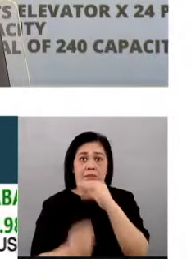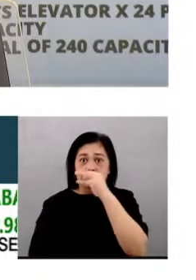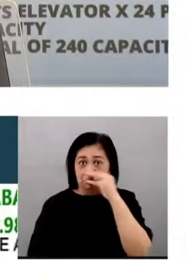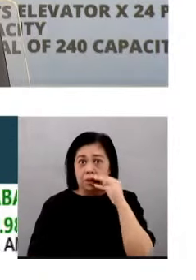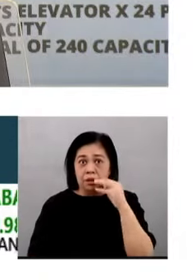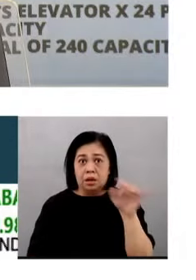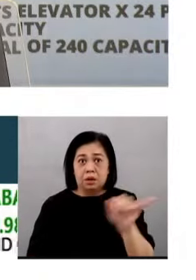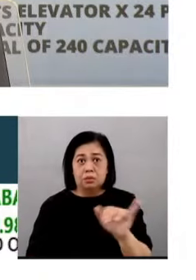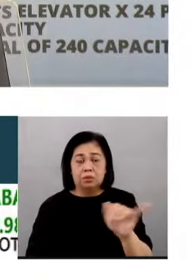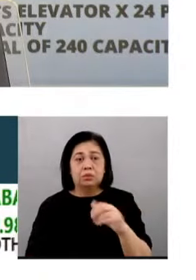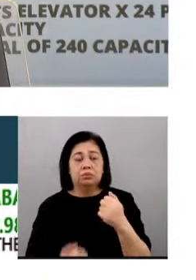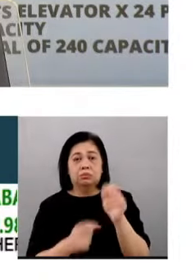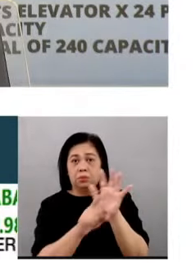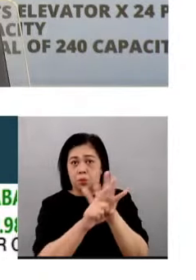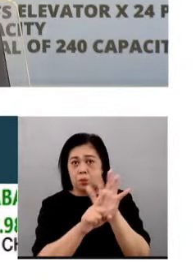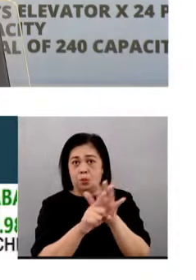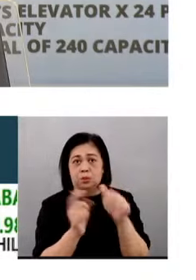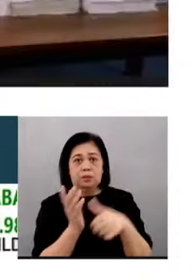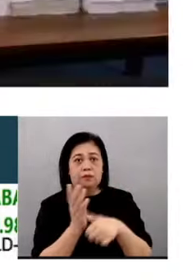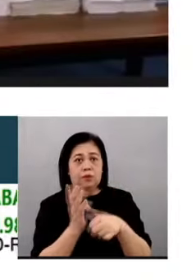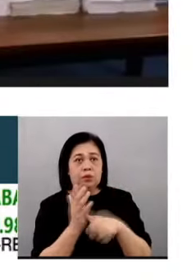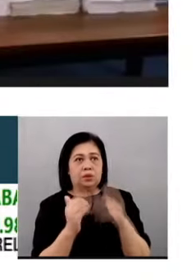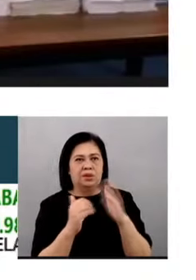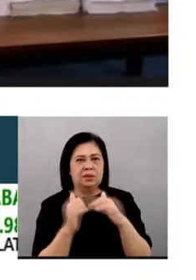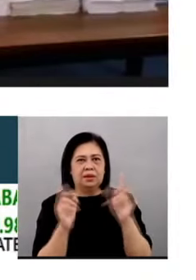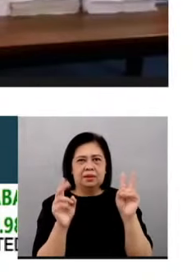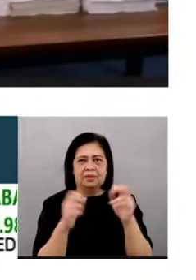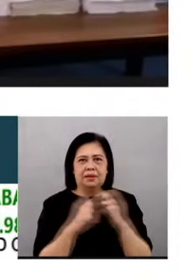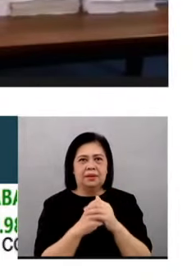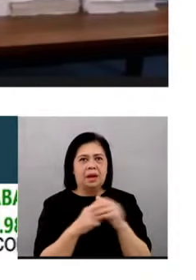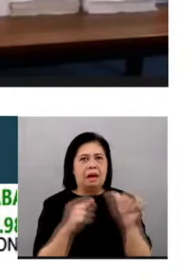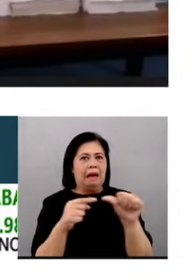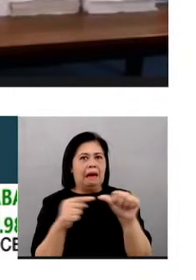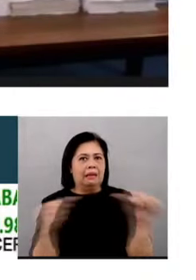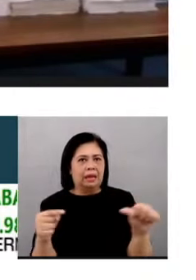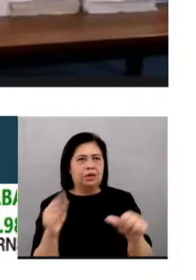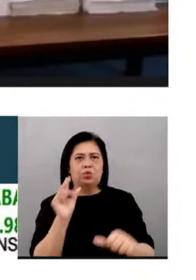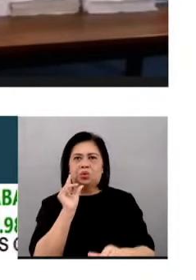would be a popular vote rather than an anti-Duterte